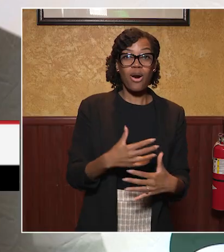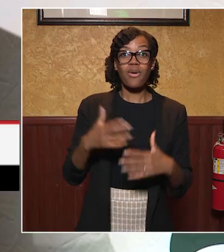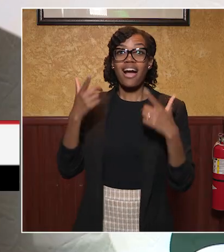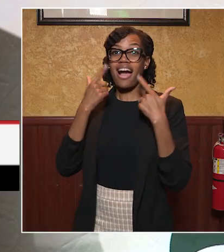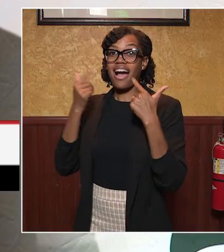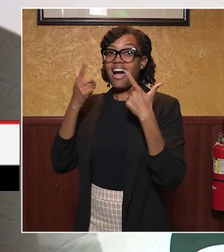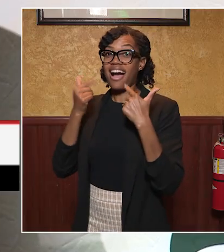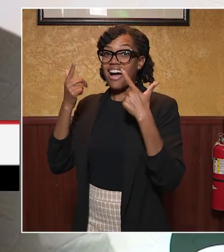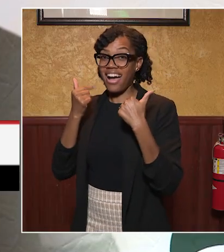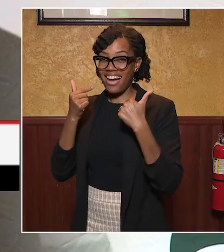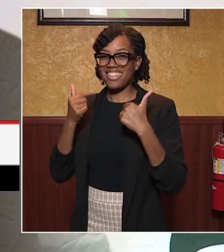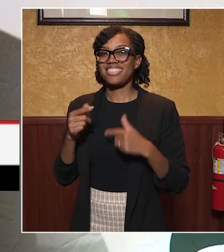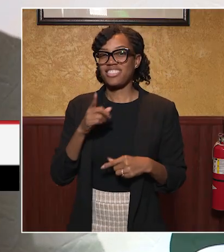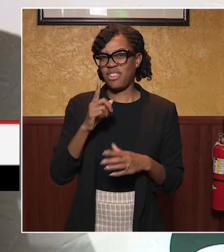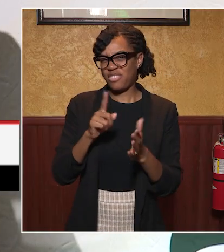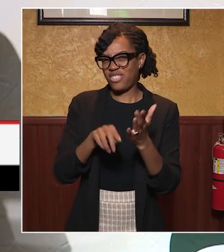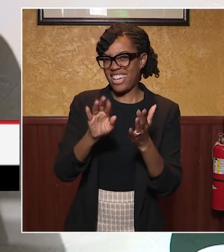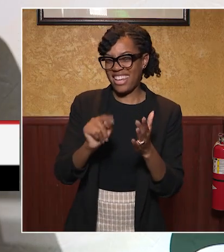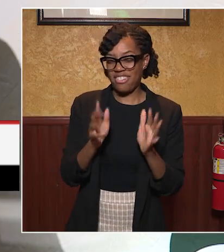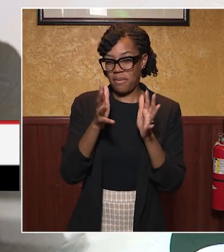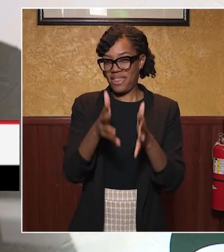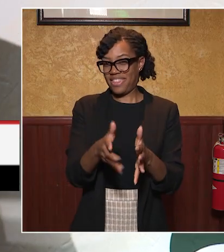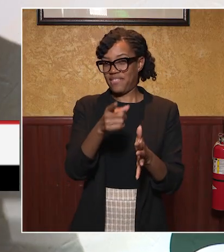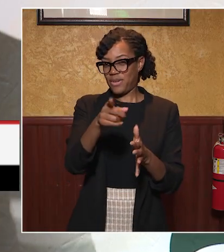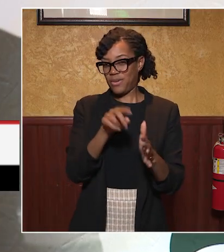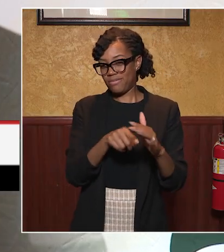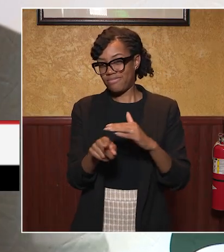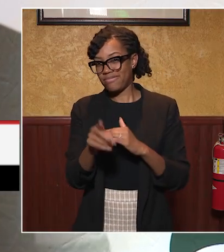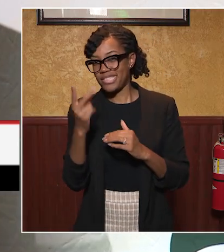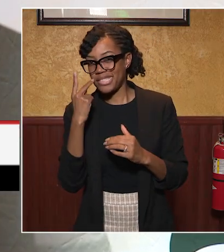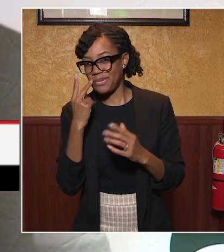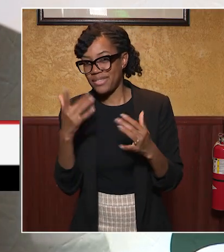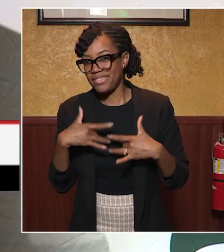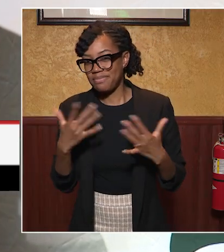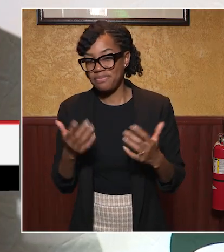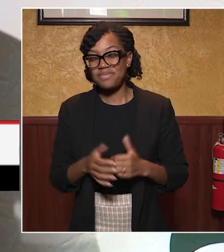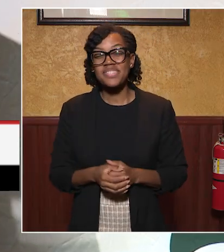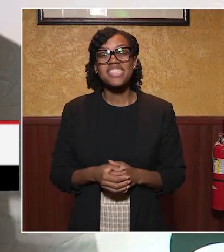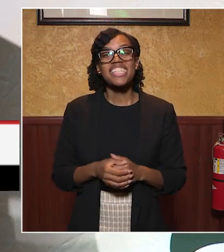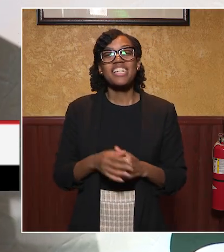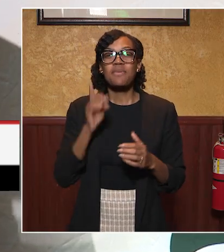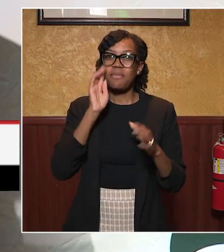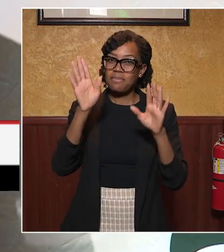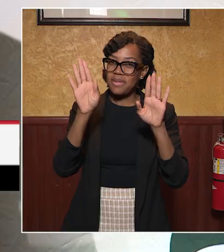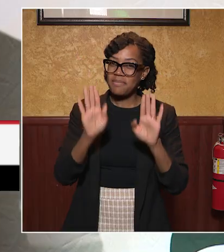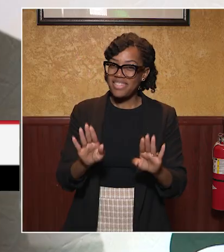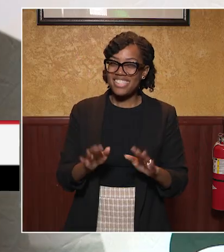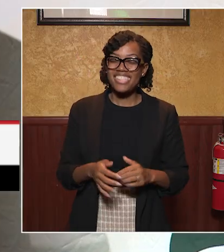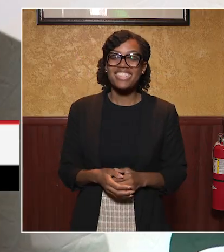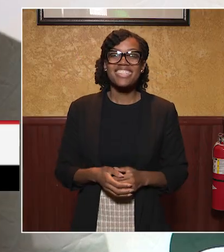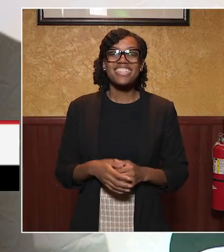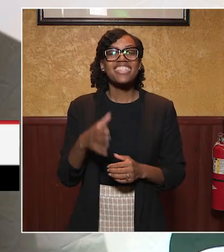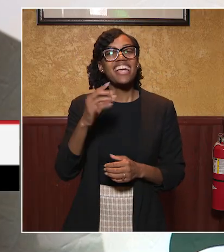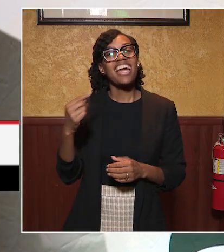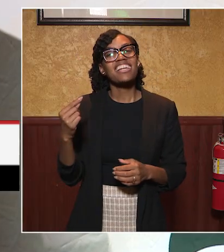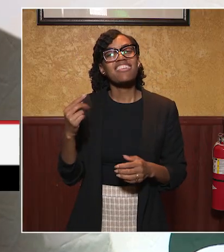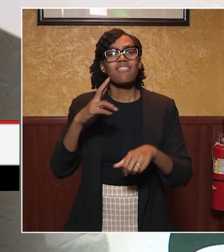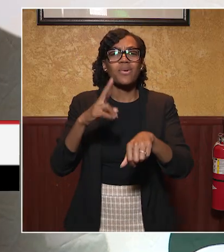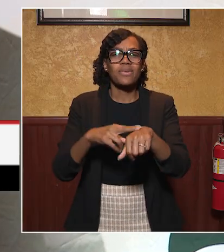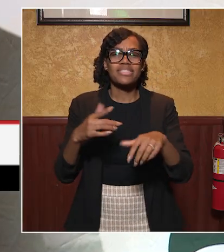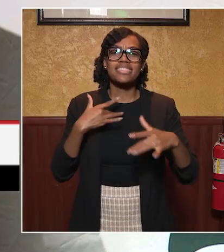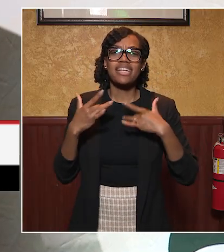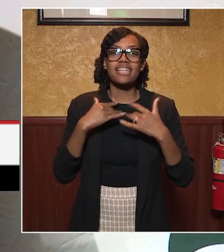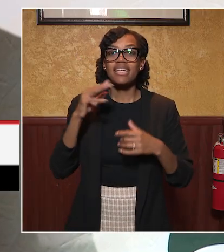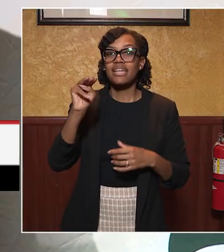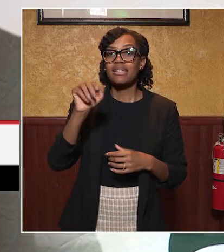out. I will leave you there. You find out what that's going to be about, because it's going to be amazing. And of course, we're very excited about our friends at Macy's, who